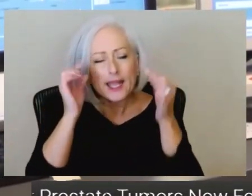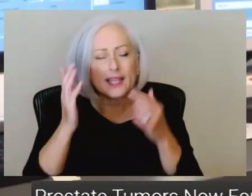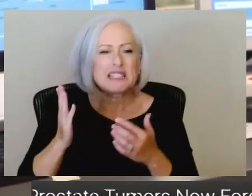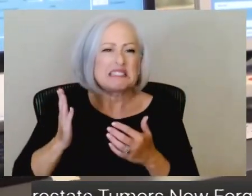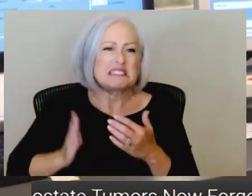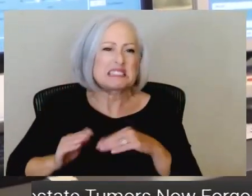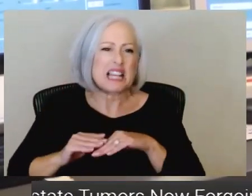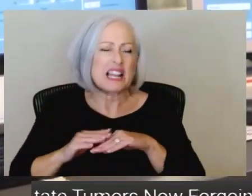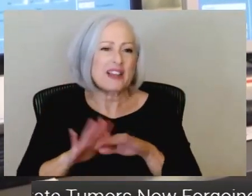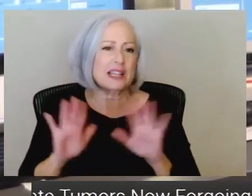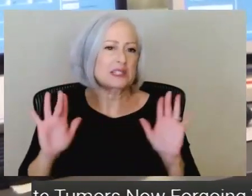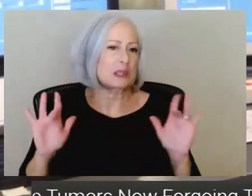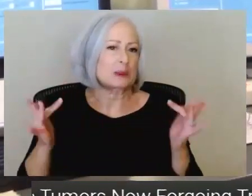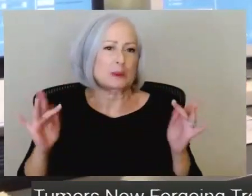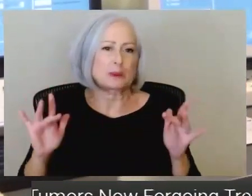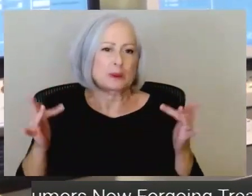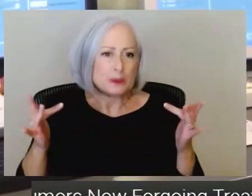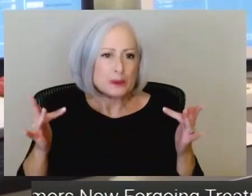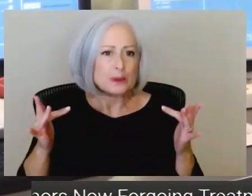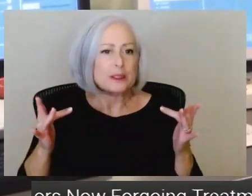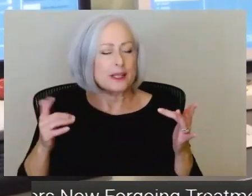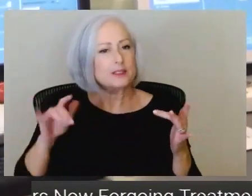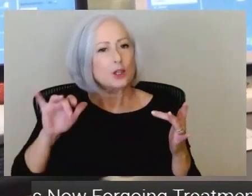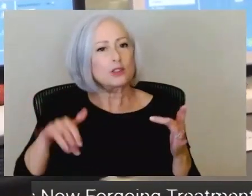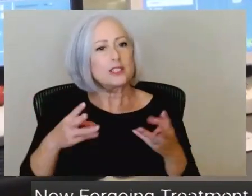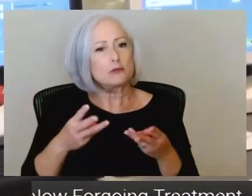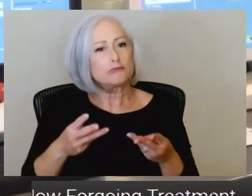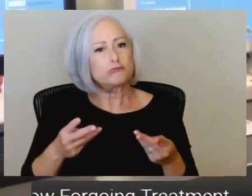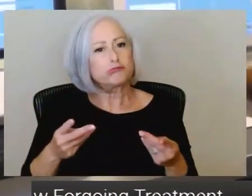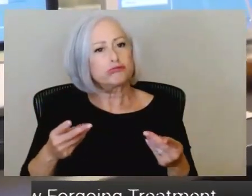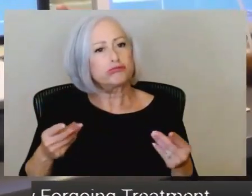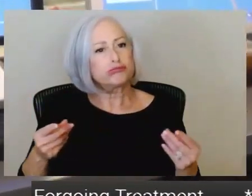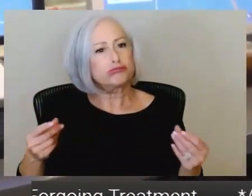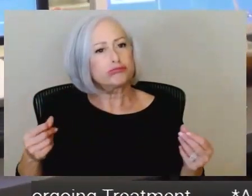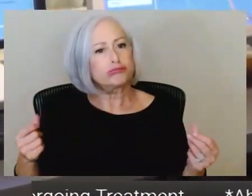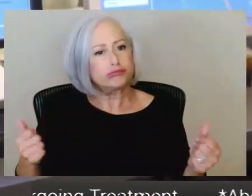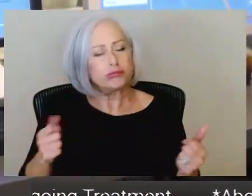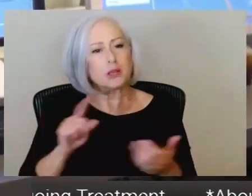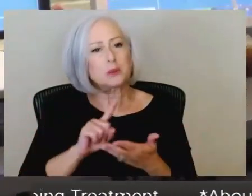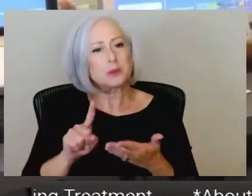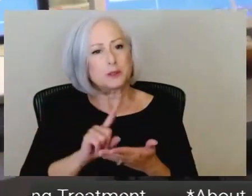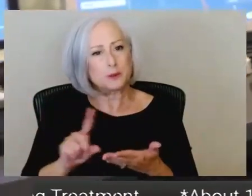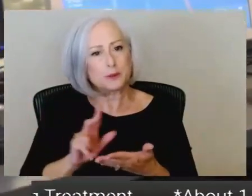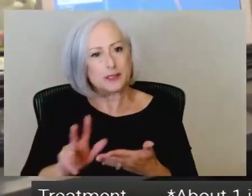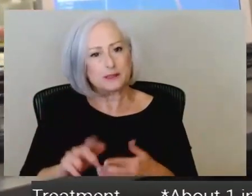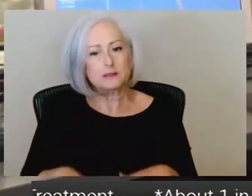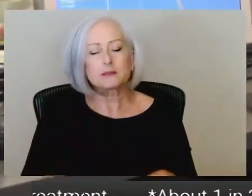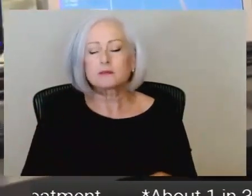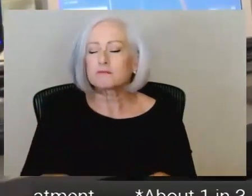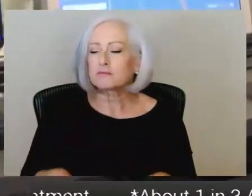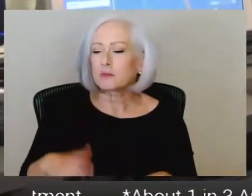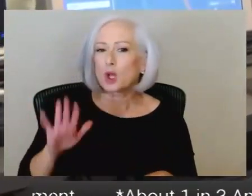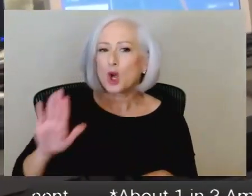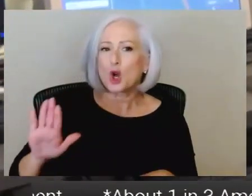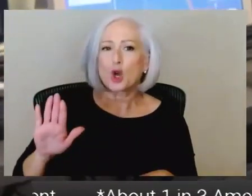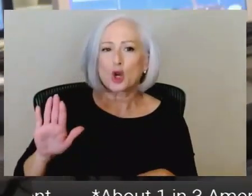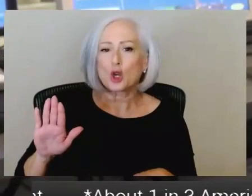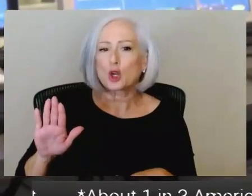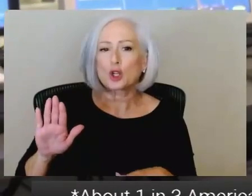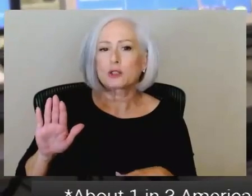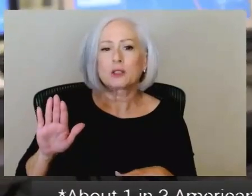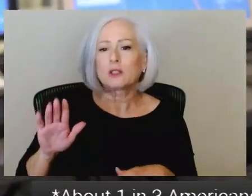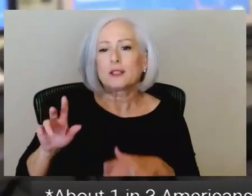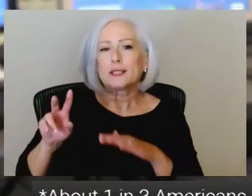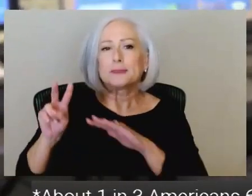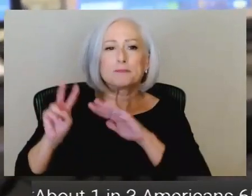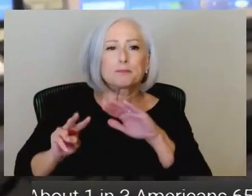minor side effects, and just to recover from all of that takes a couple weeks. Can you tell us her prognosis after the procedure